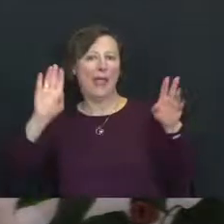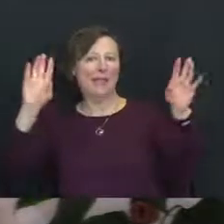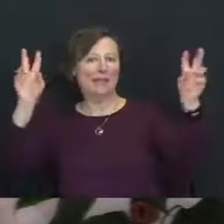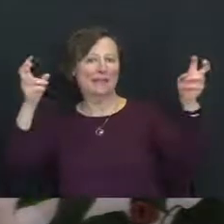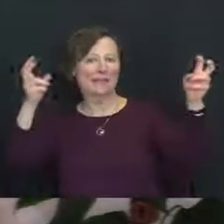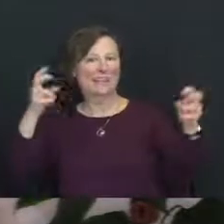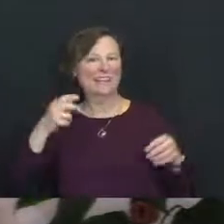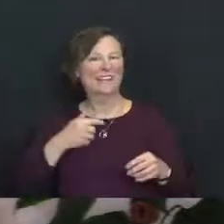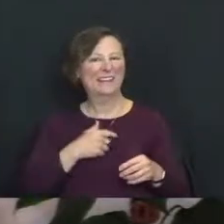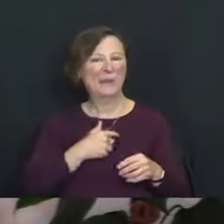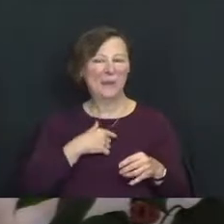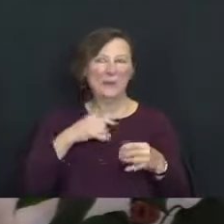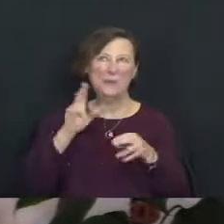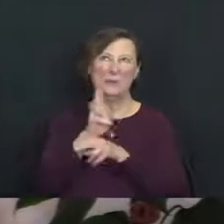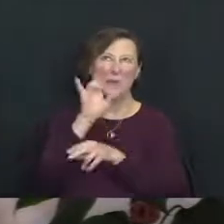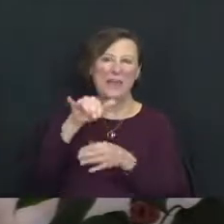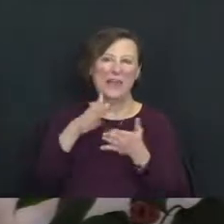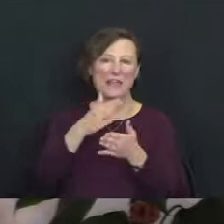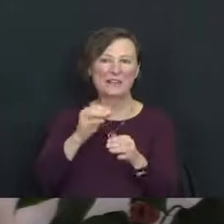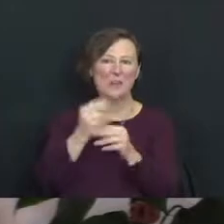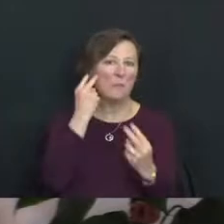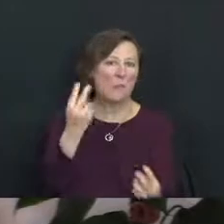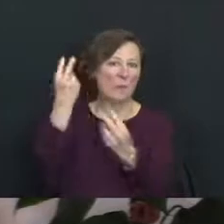memorial service here over the years.